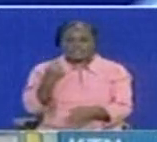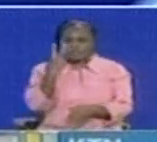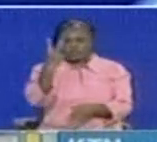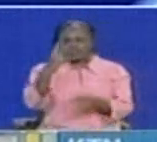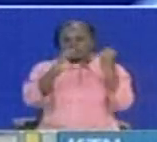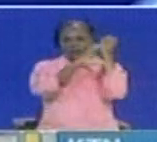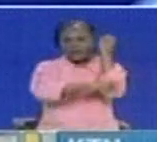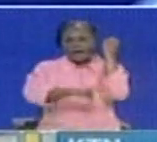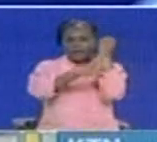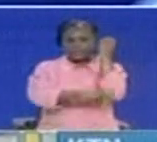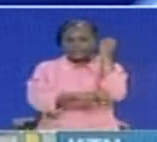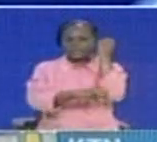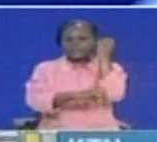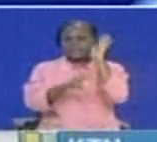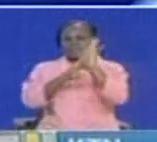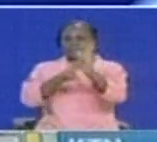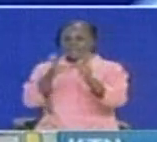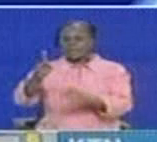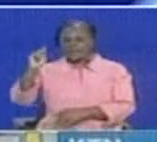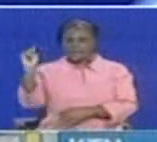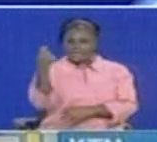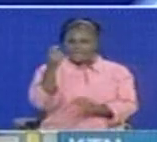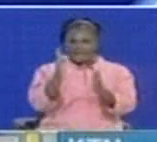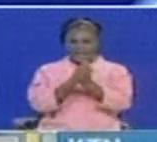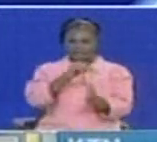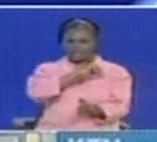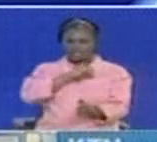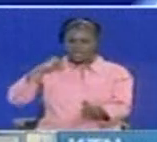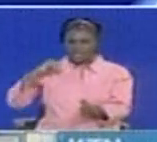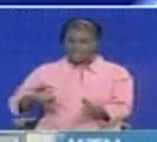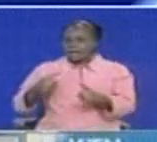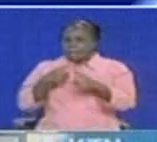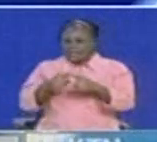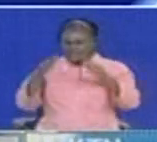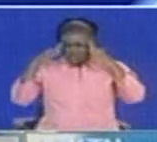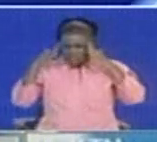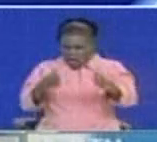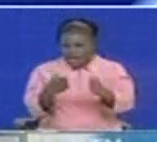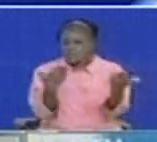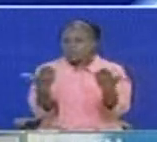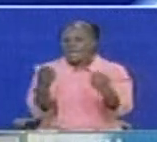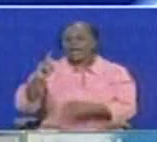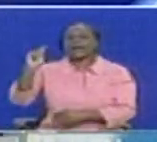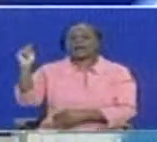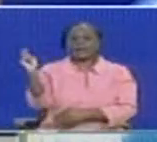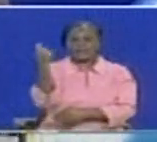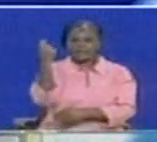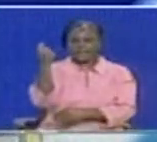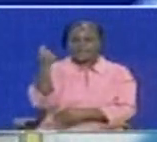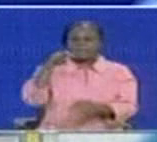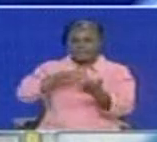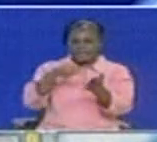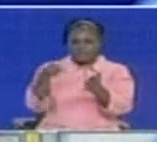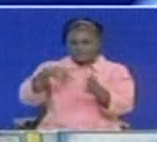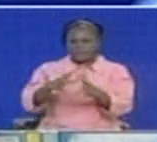countries presented there this year. It's Kenya and China, but we are the focal point, so slightly we're given a chance to be bigger and,